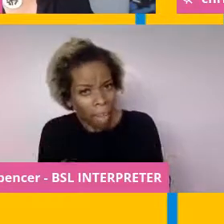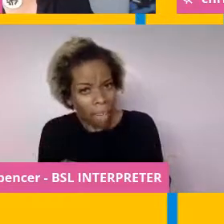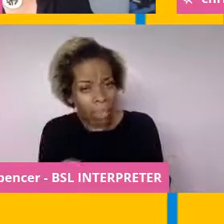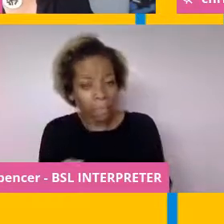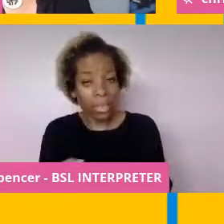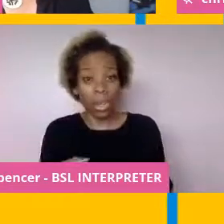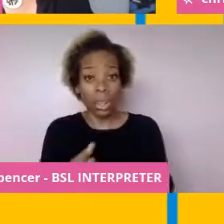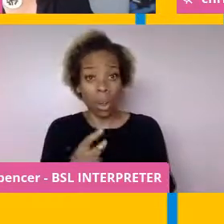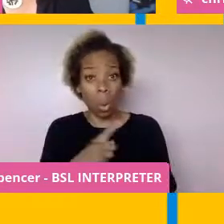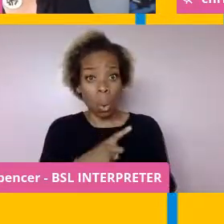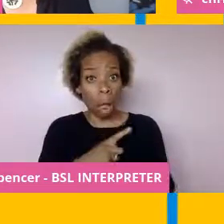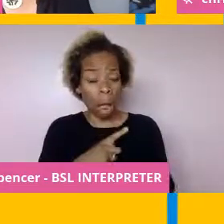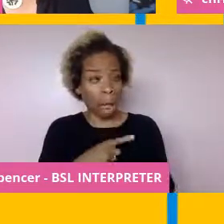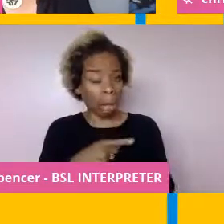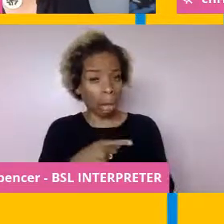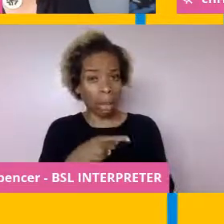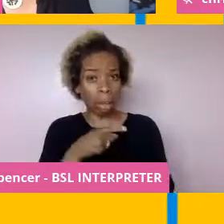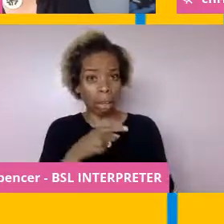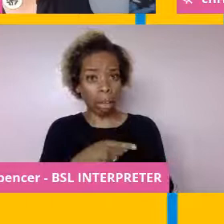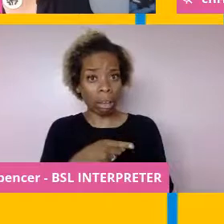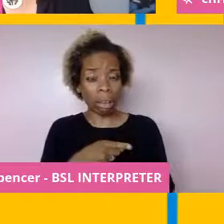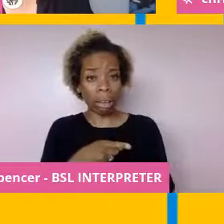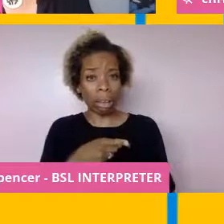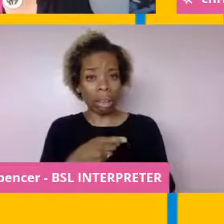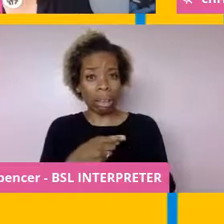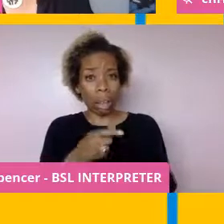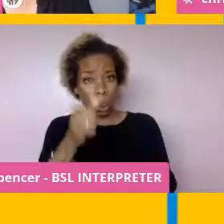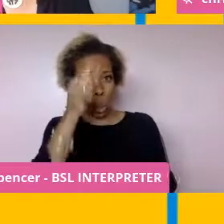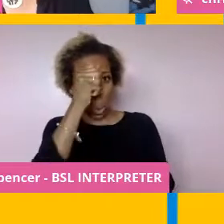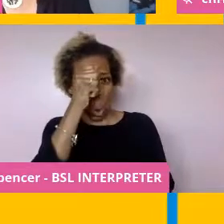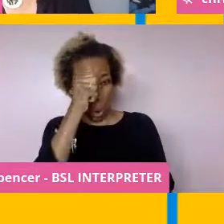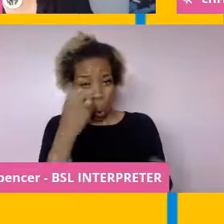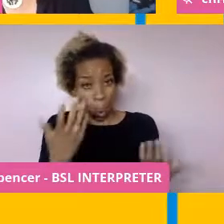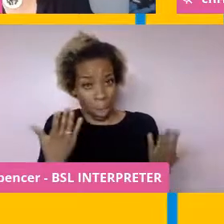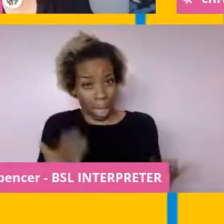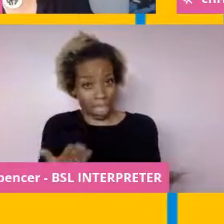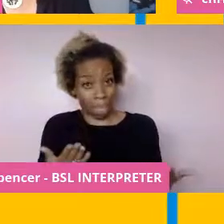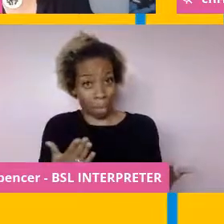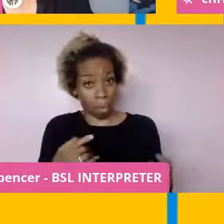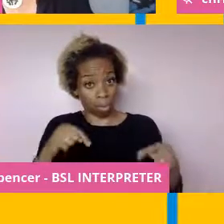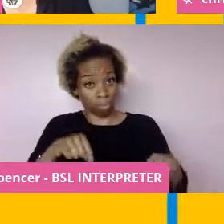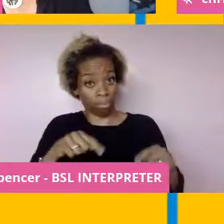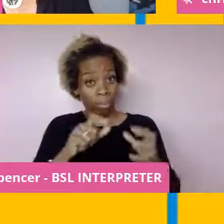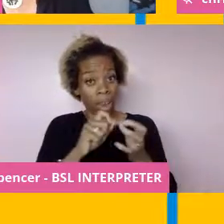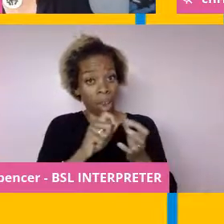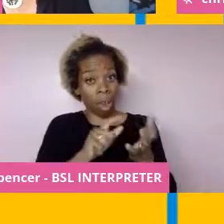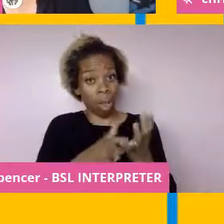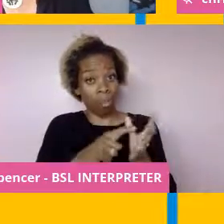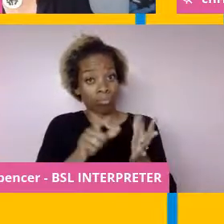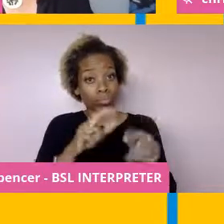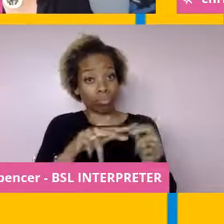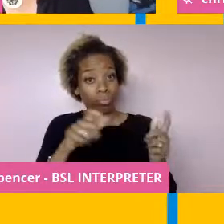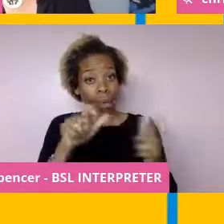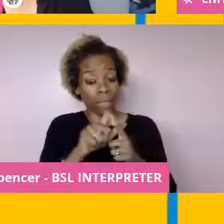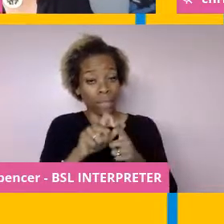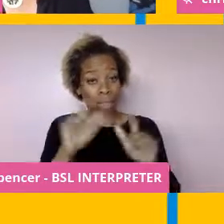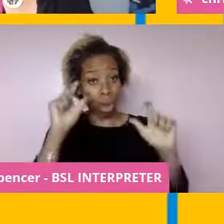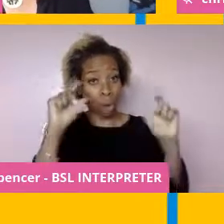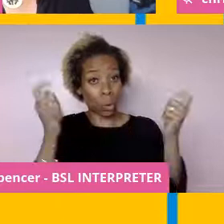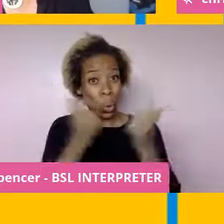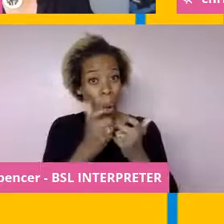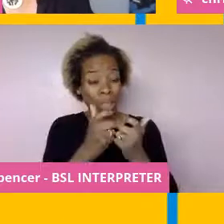not enough, because currently Bradford College, we are now fighting redundancies. Some of those